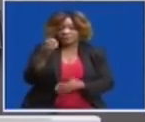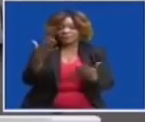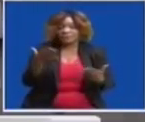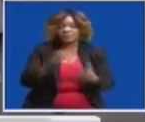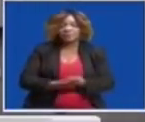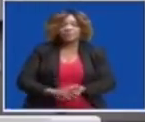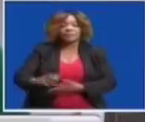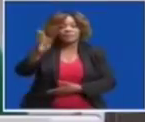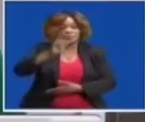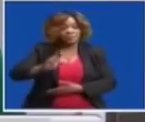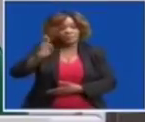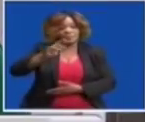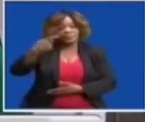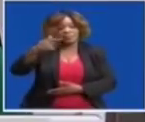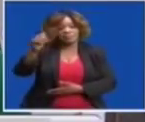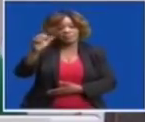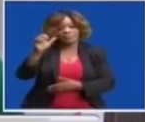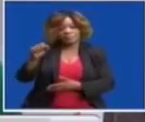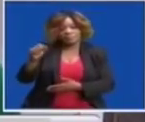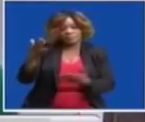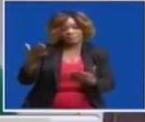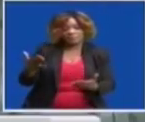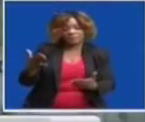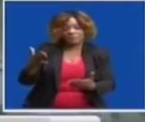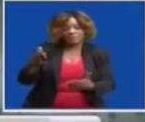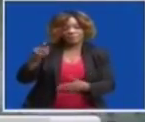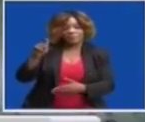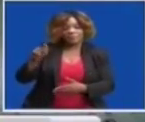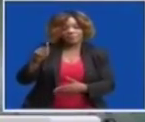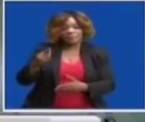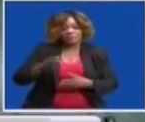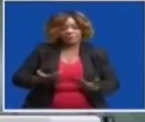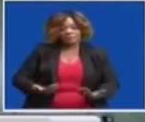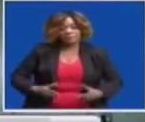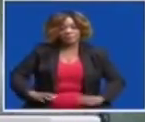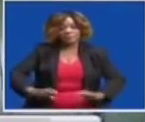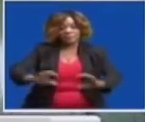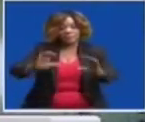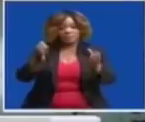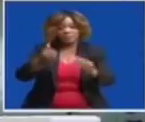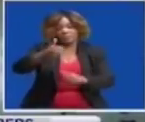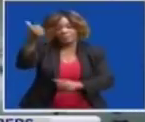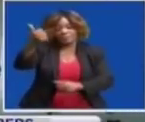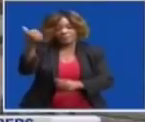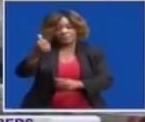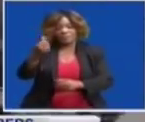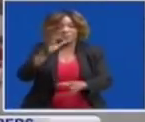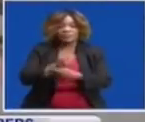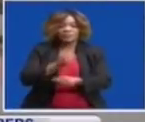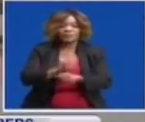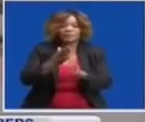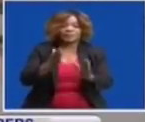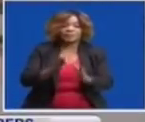where we are using gas as the quenching media for any operation of the breaker. Since